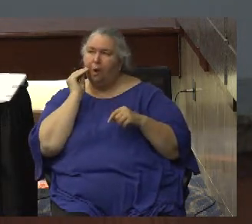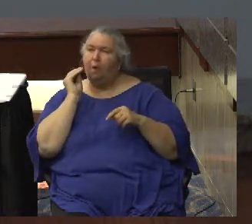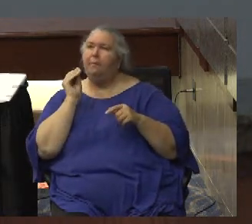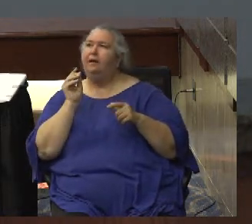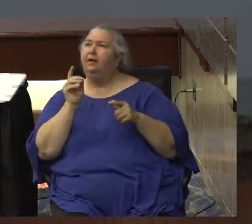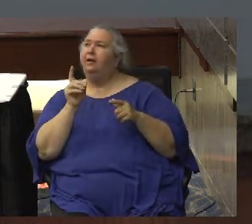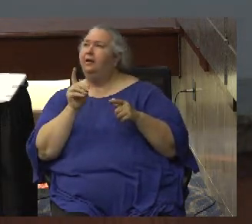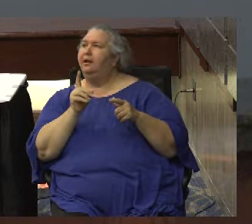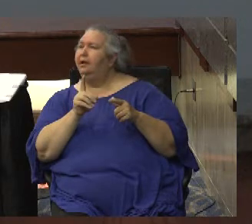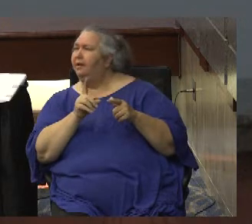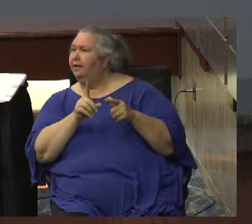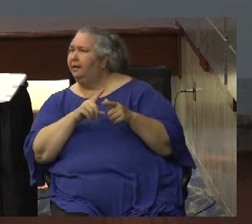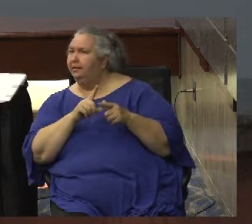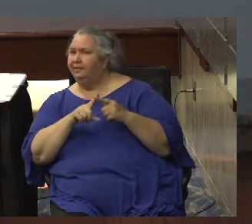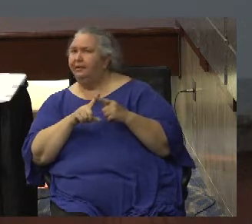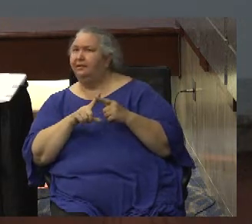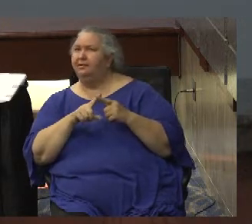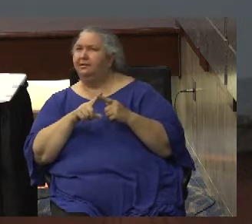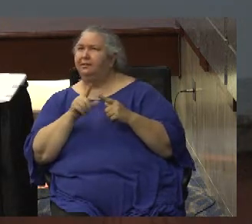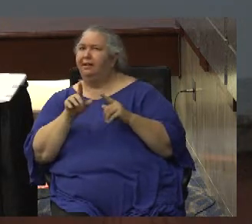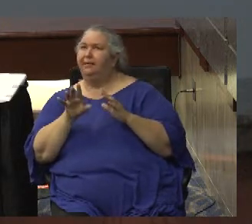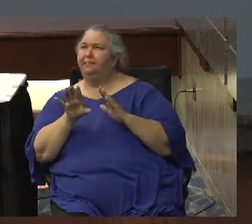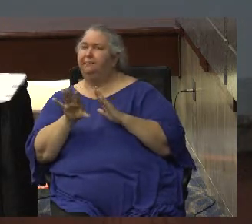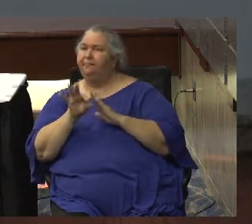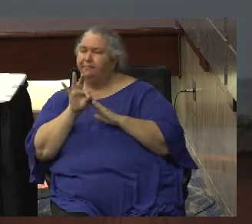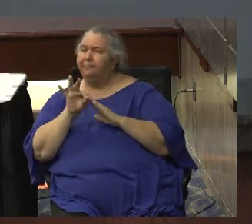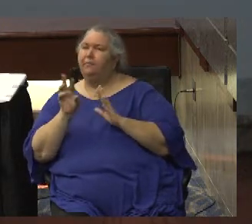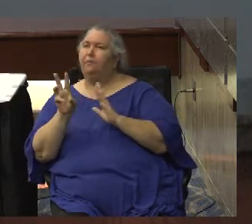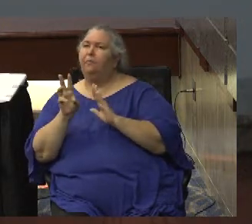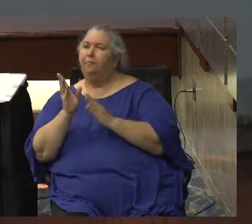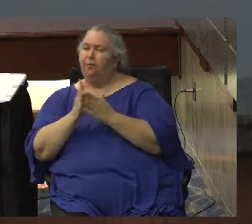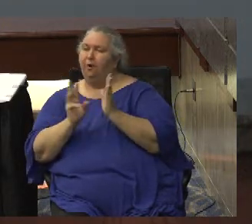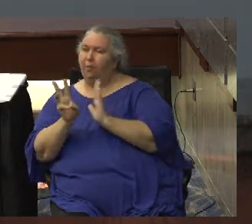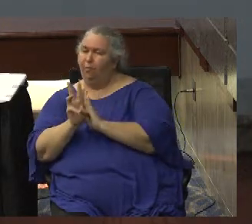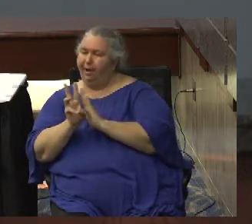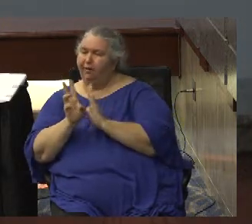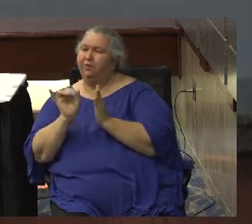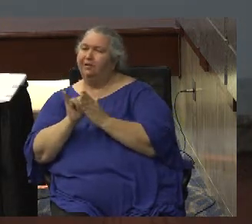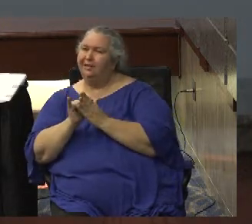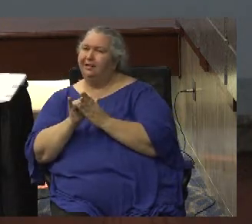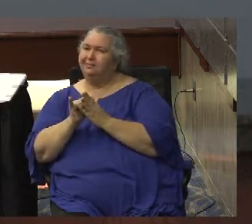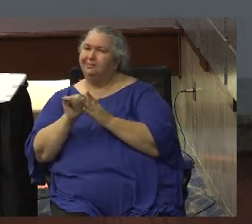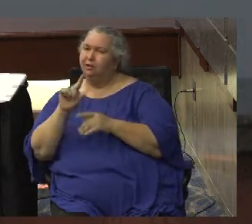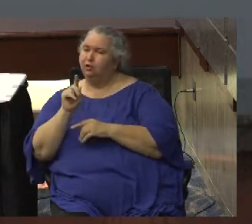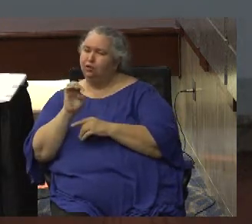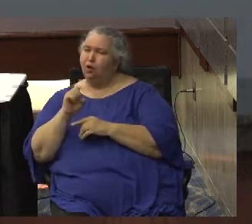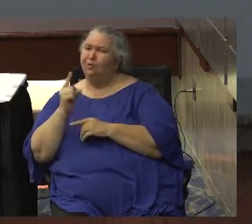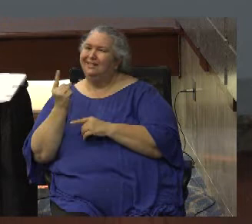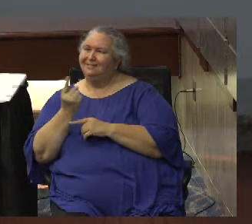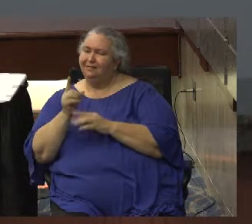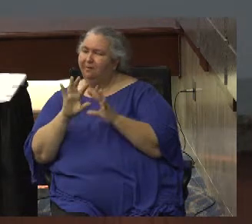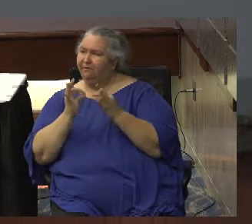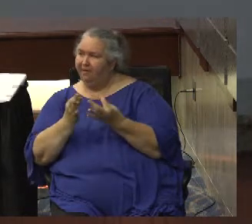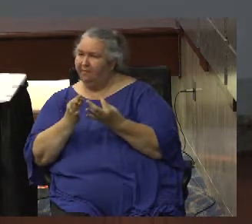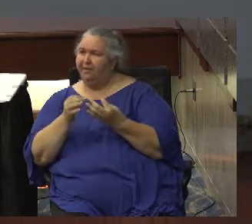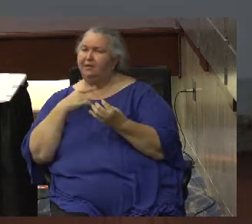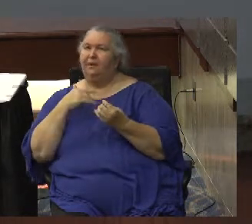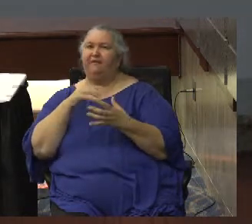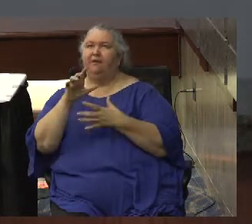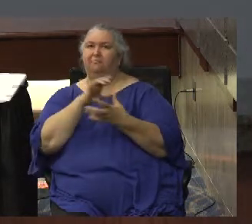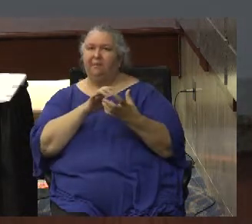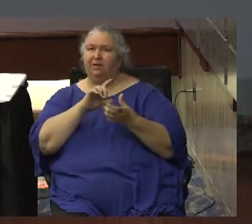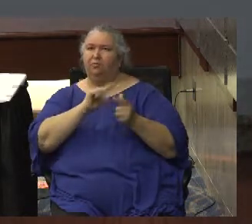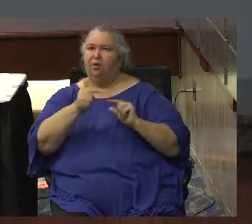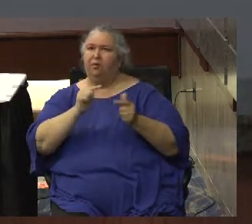Waco that we have zoned as single family. And there should be some level of expectation. I want to support that level of expectation, that there be